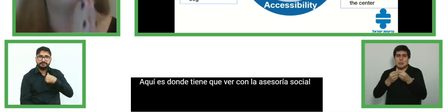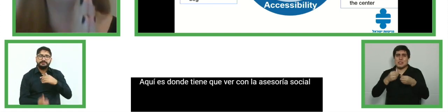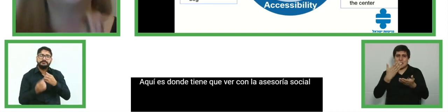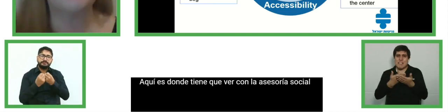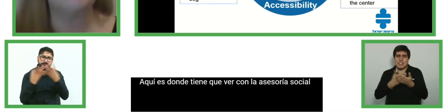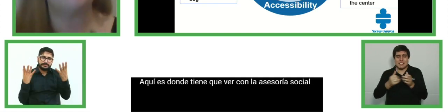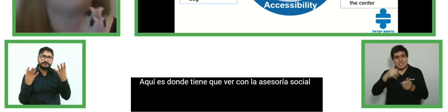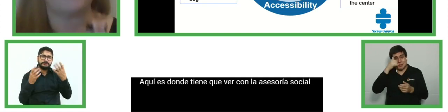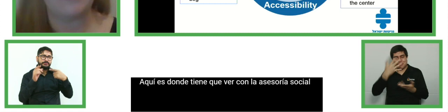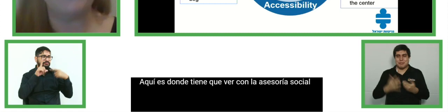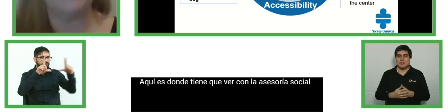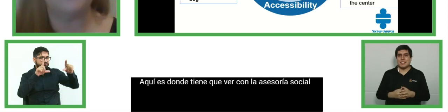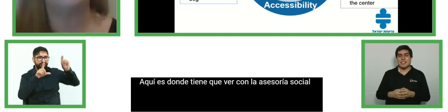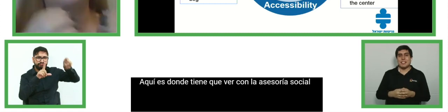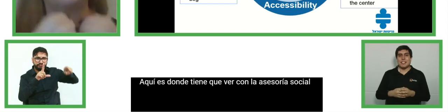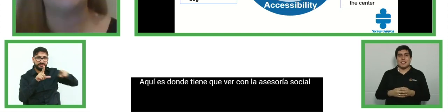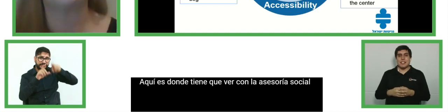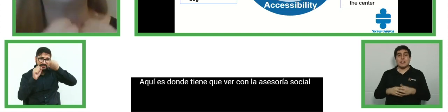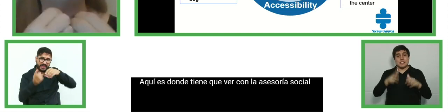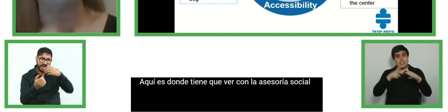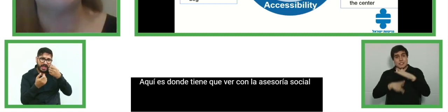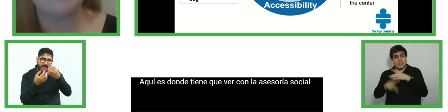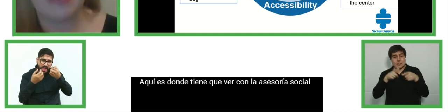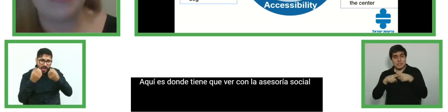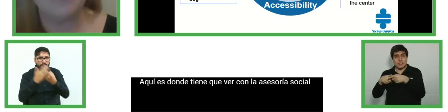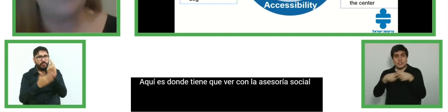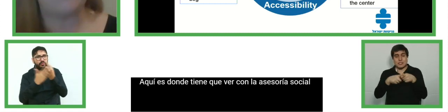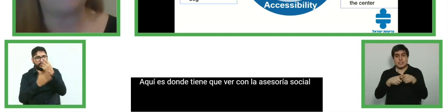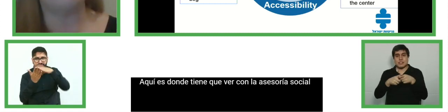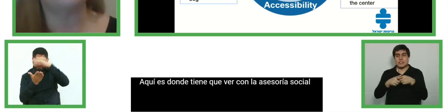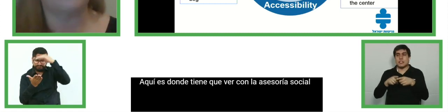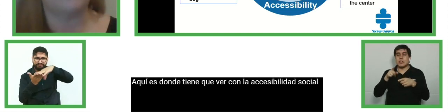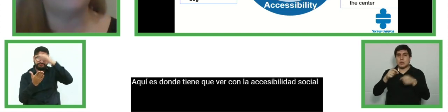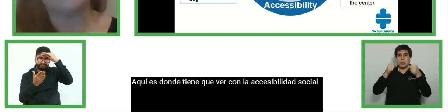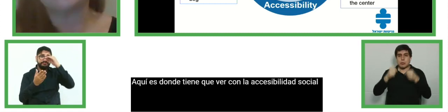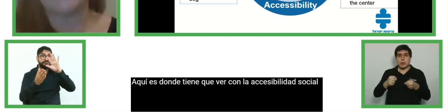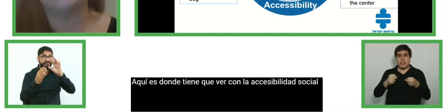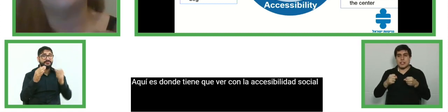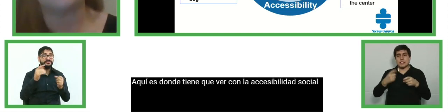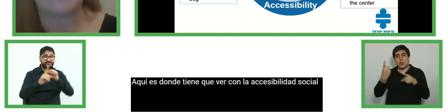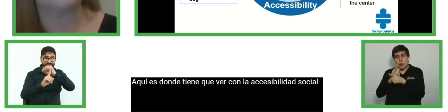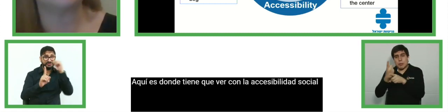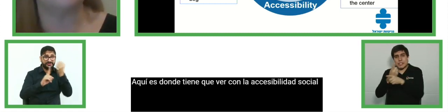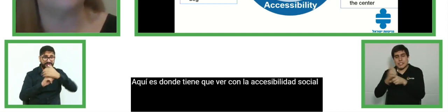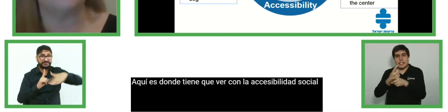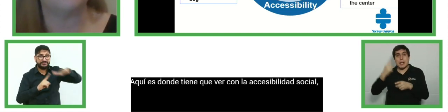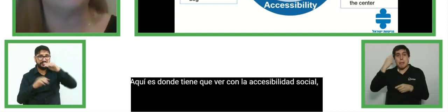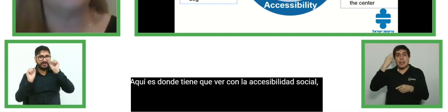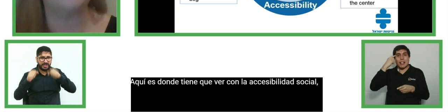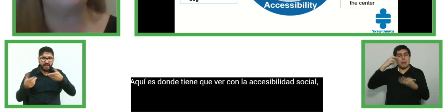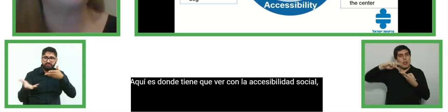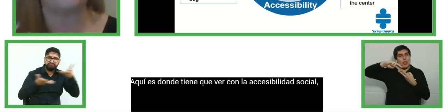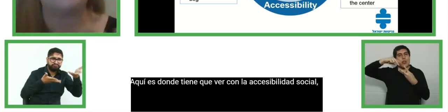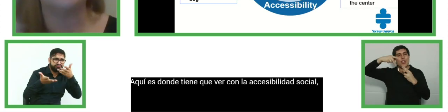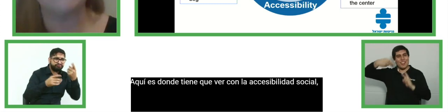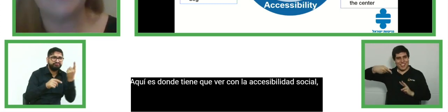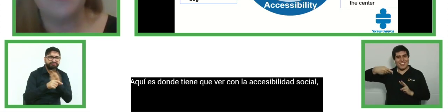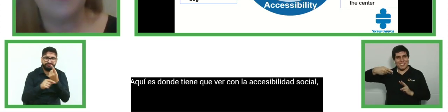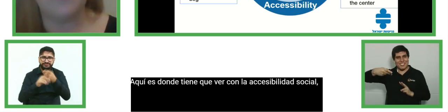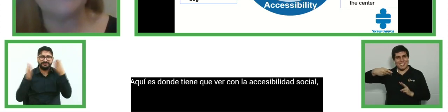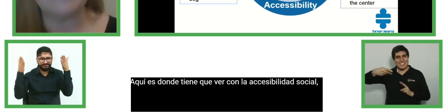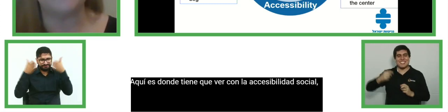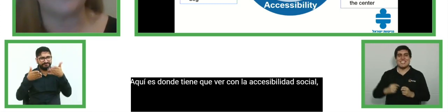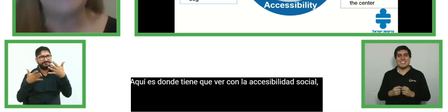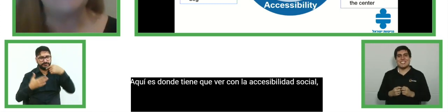DNA of the society, the class, the teacher, faculty, et cetera. It really gives